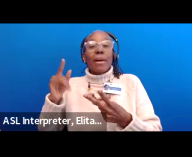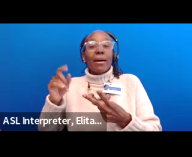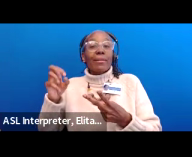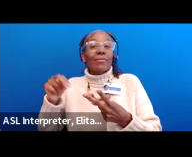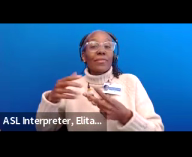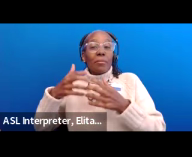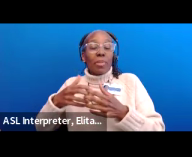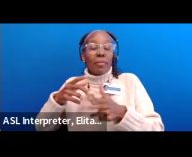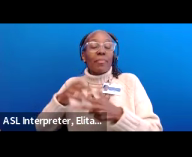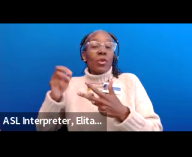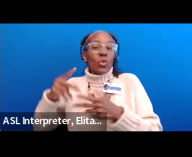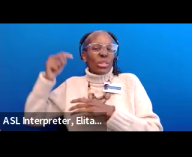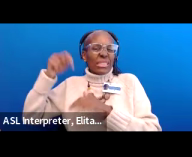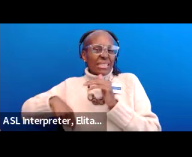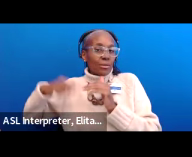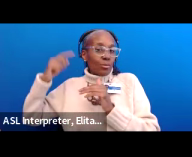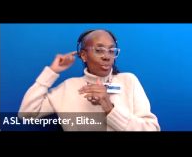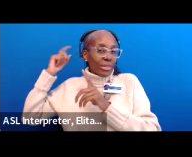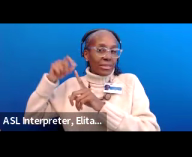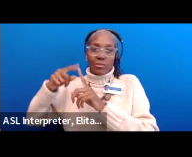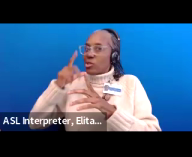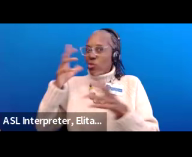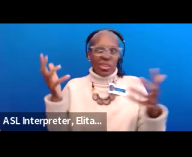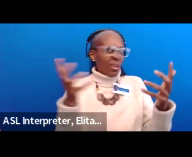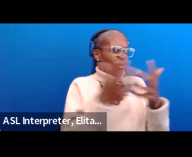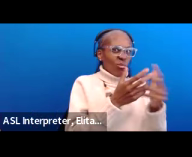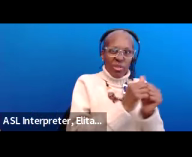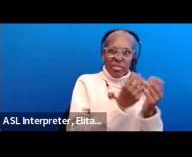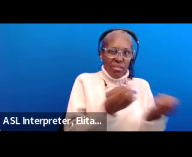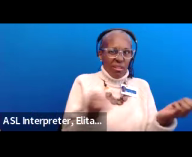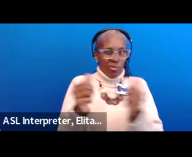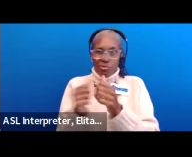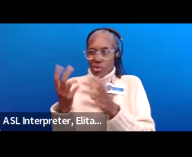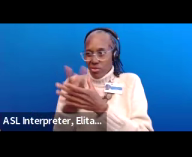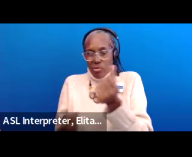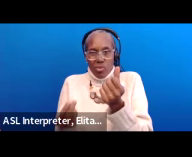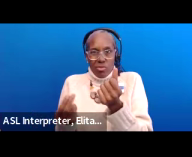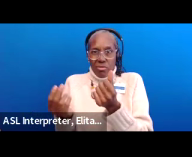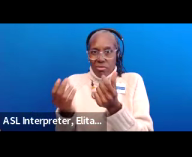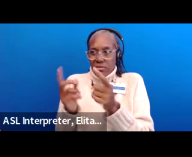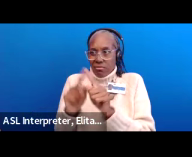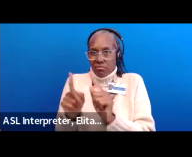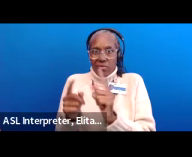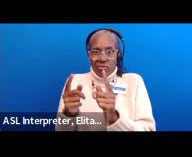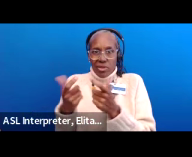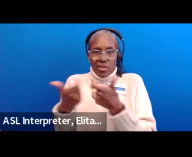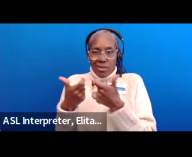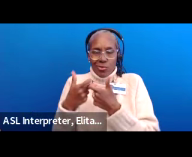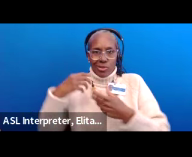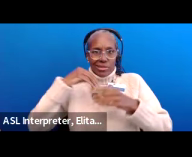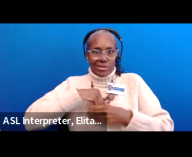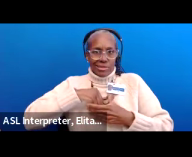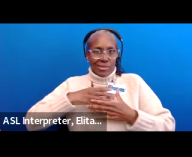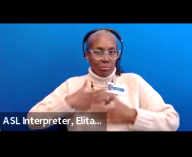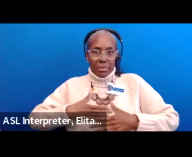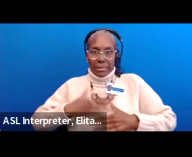So we would want to be cautious to not use the stimulator with active electronics. And I believe at this point, I will hand it